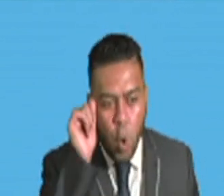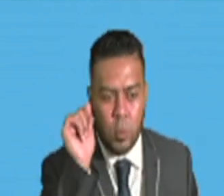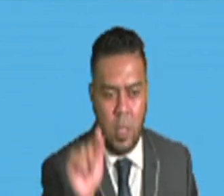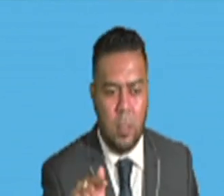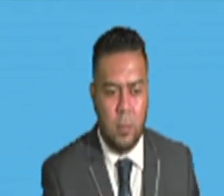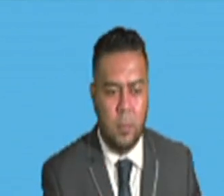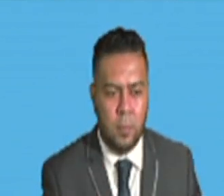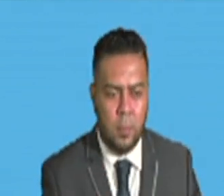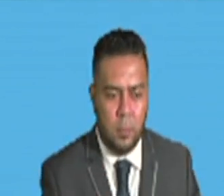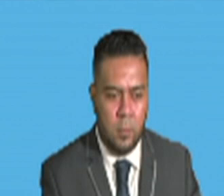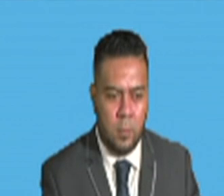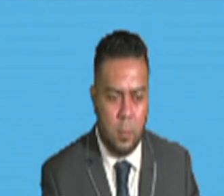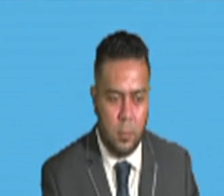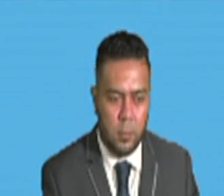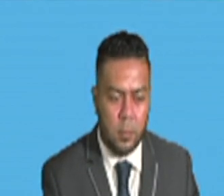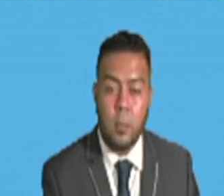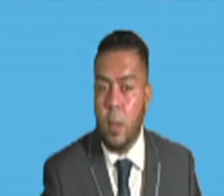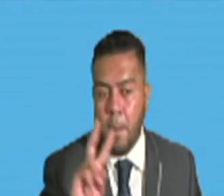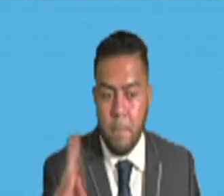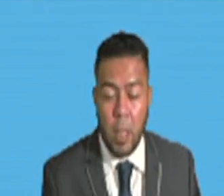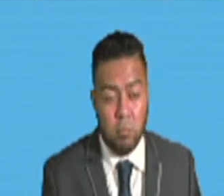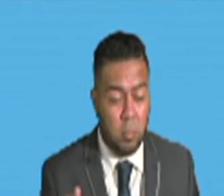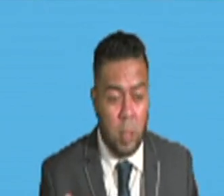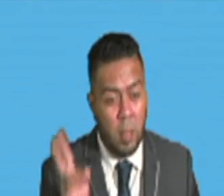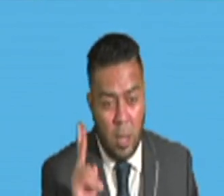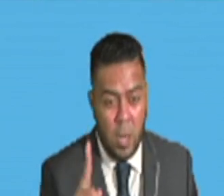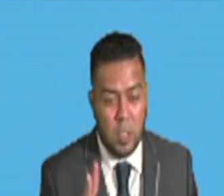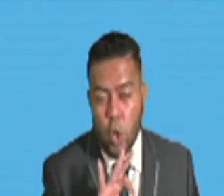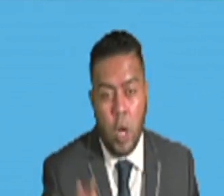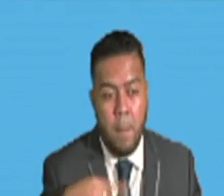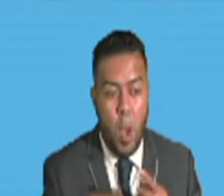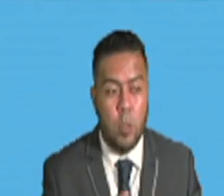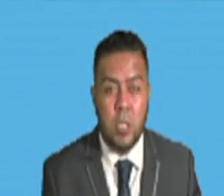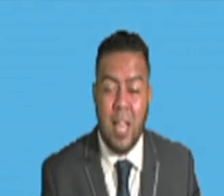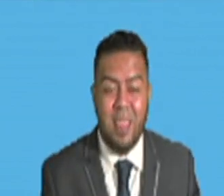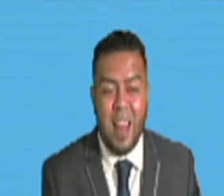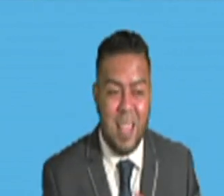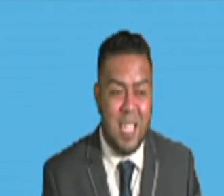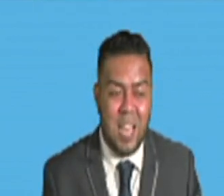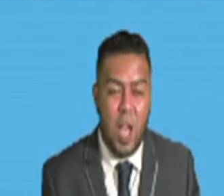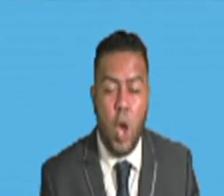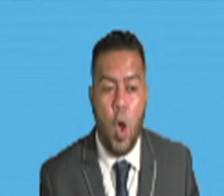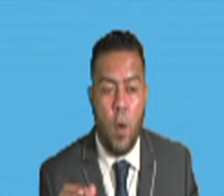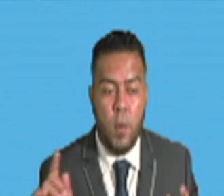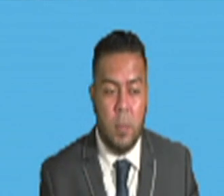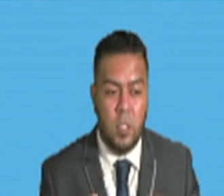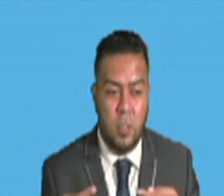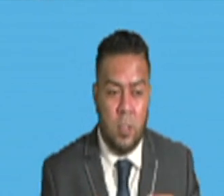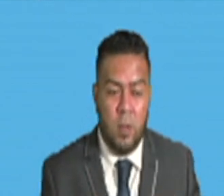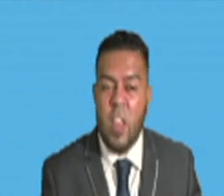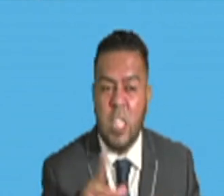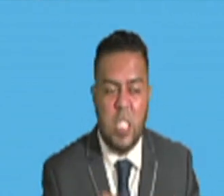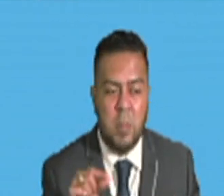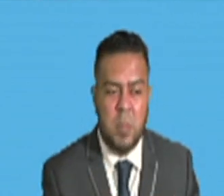Mr. Speaker, sir. But again, it's not about Honourable Leader of Opposition usurping the powers of the police or the DPP.